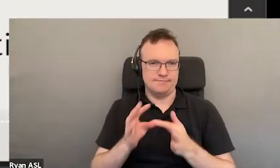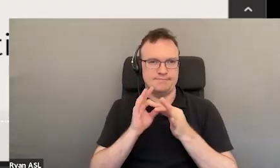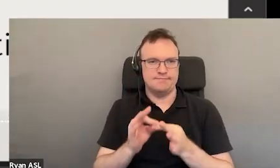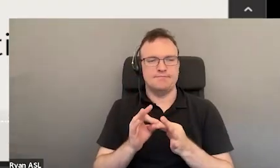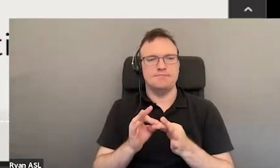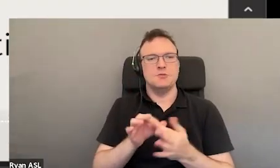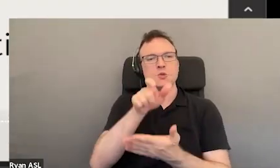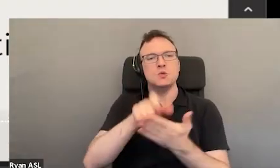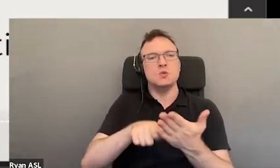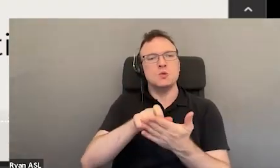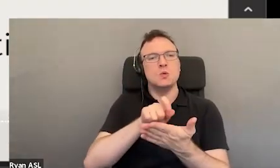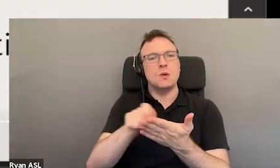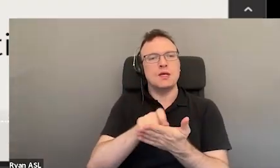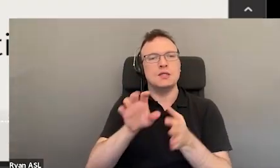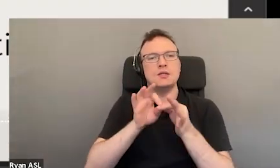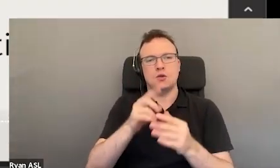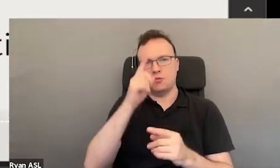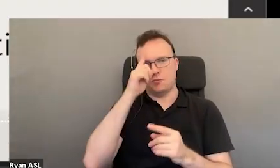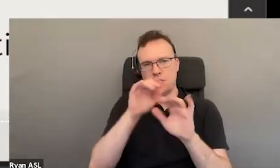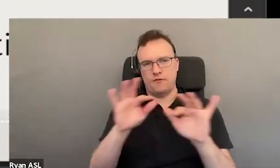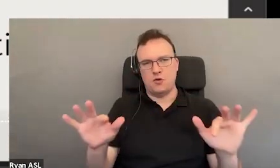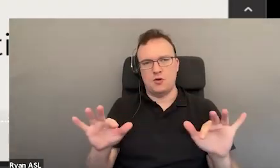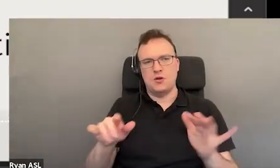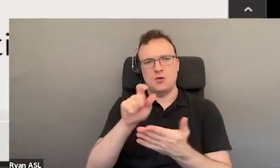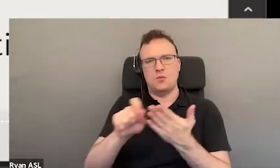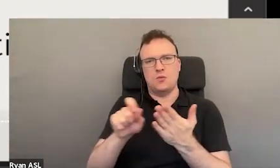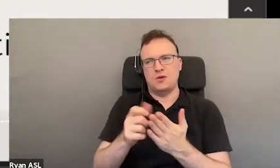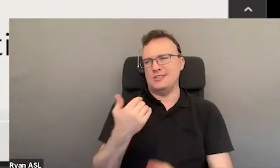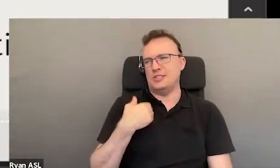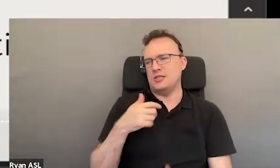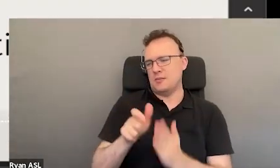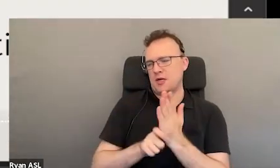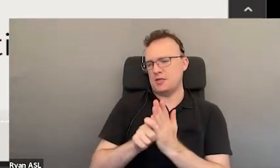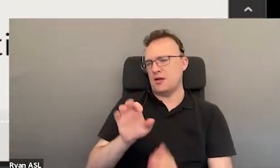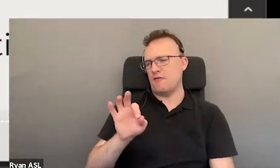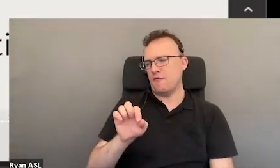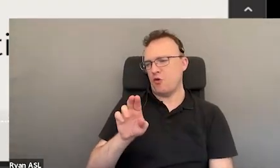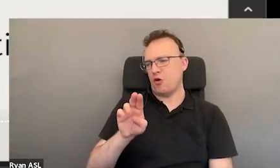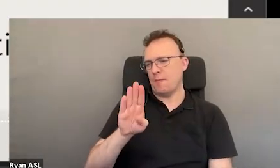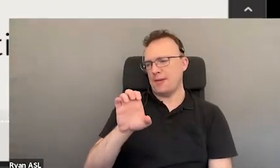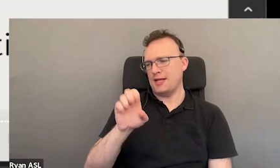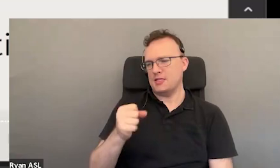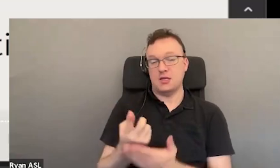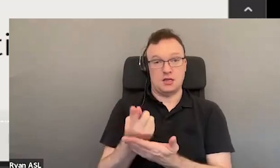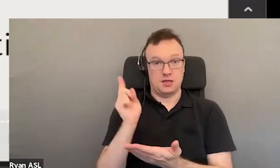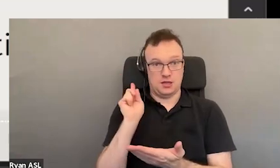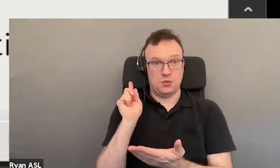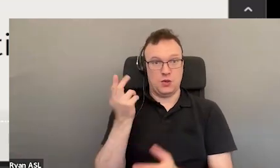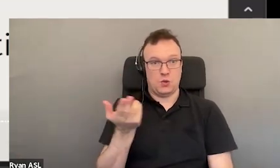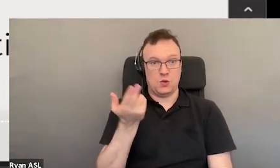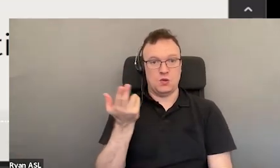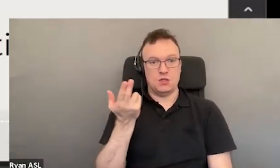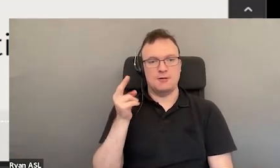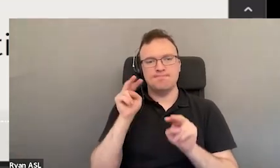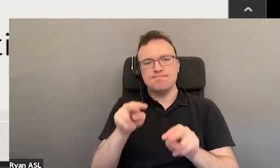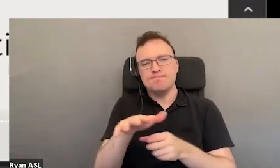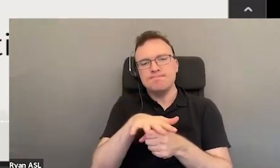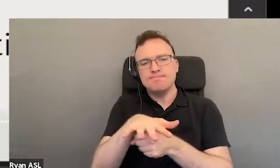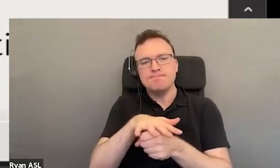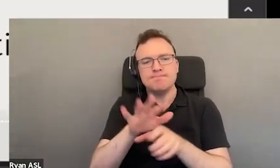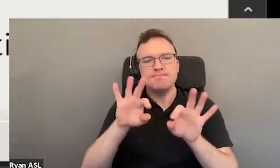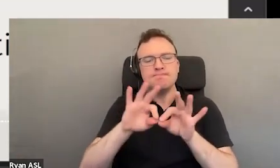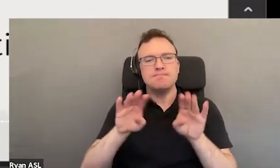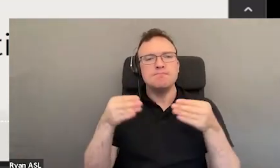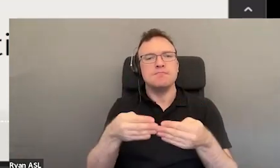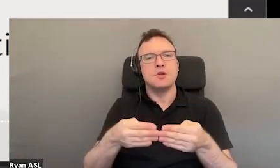neurodiversity. She did an article in Forbes 1 week ago today, and she looks at this area in the lens of neurodiversity